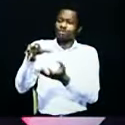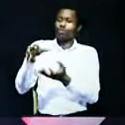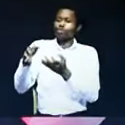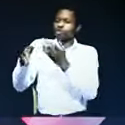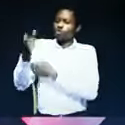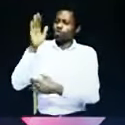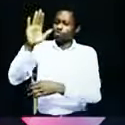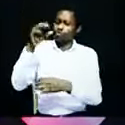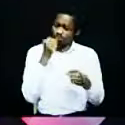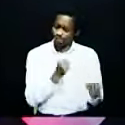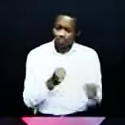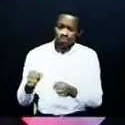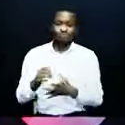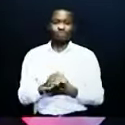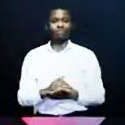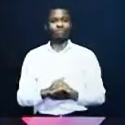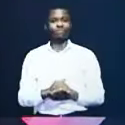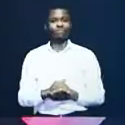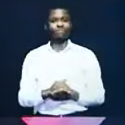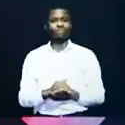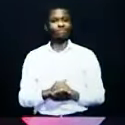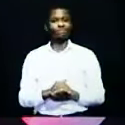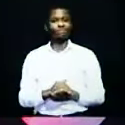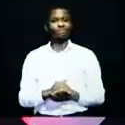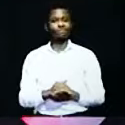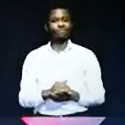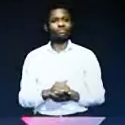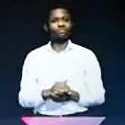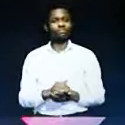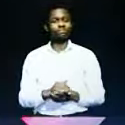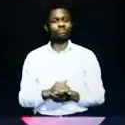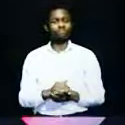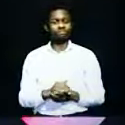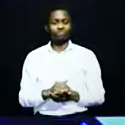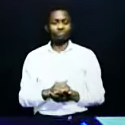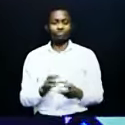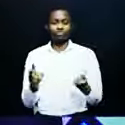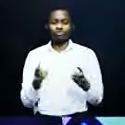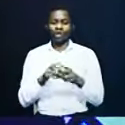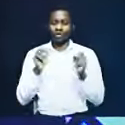while we take our stance against Satan's